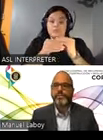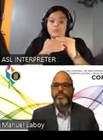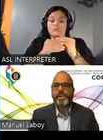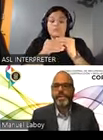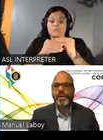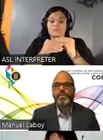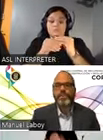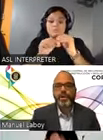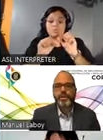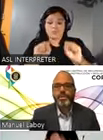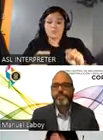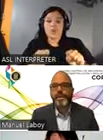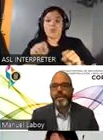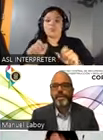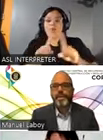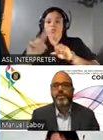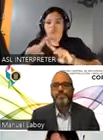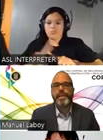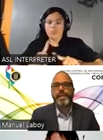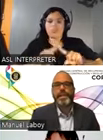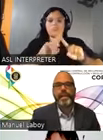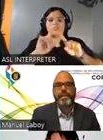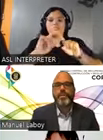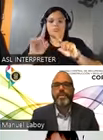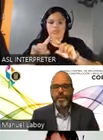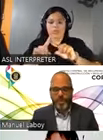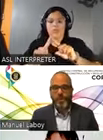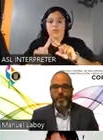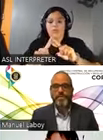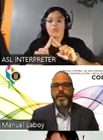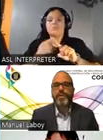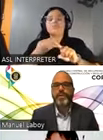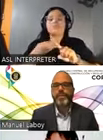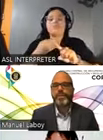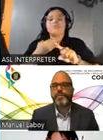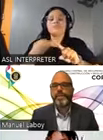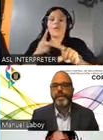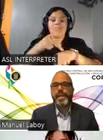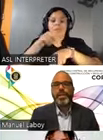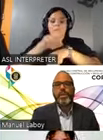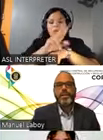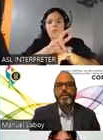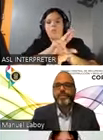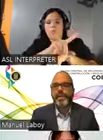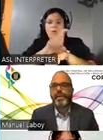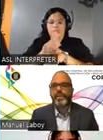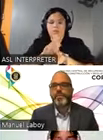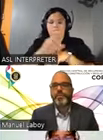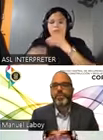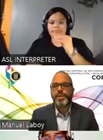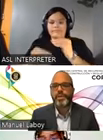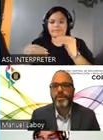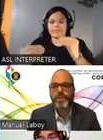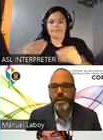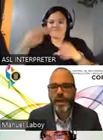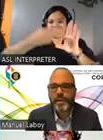of submitting other projects that are completely aligned with the goal of PR100, including the